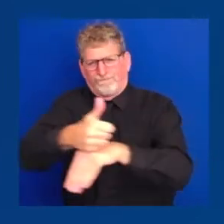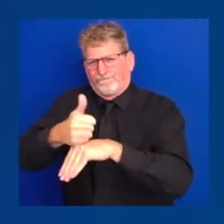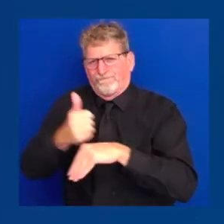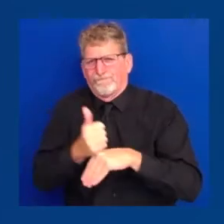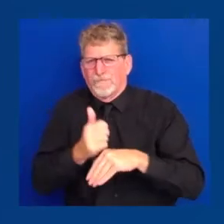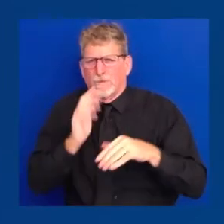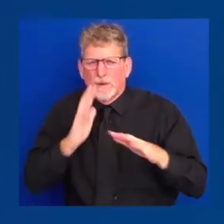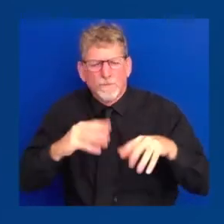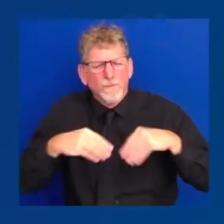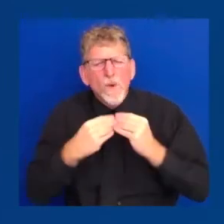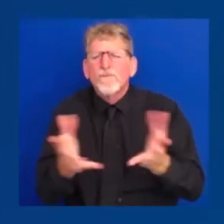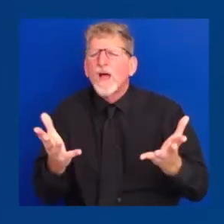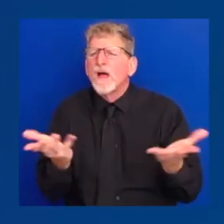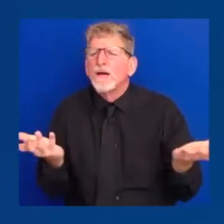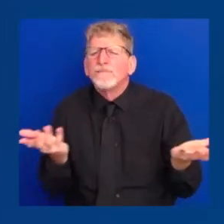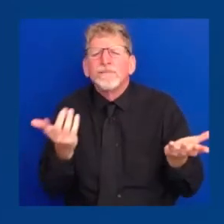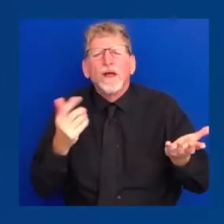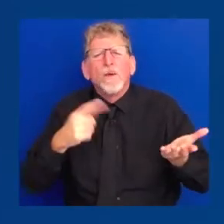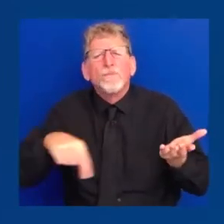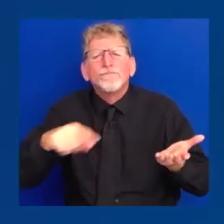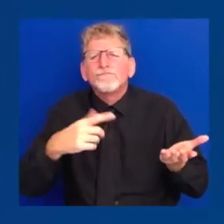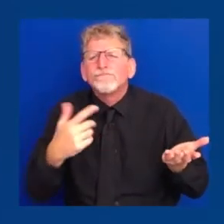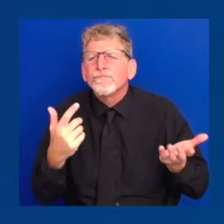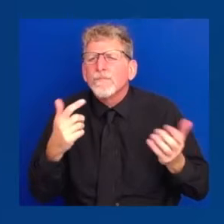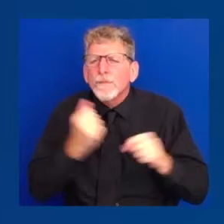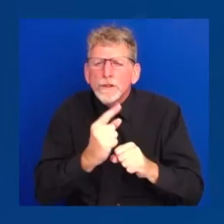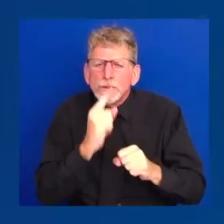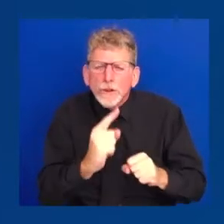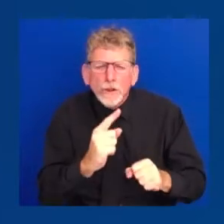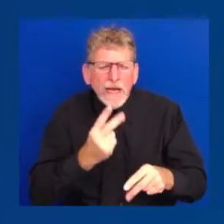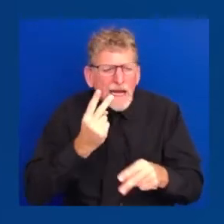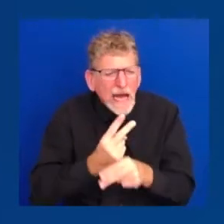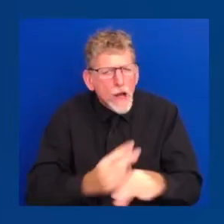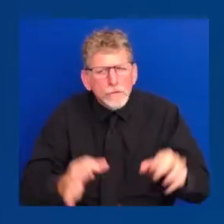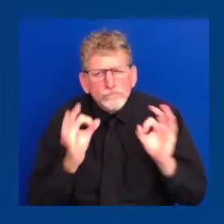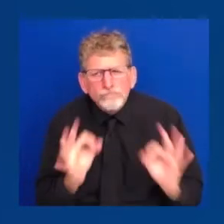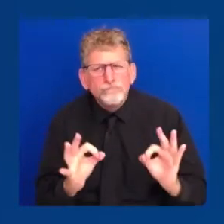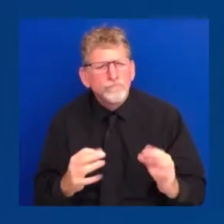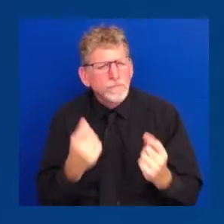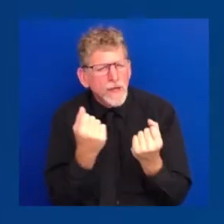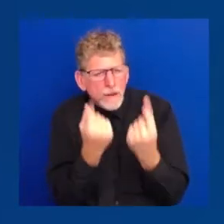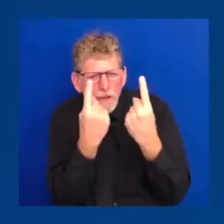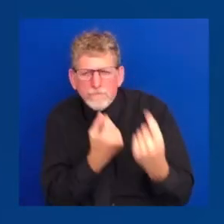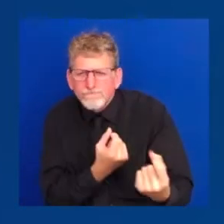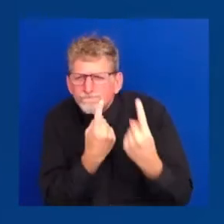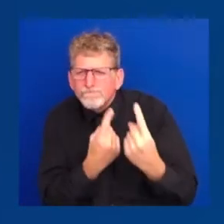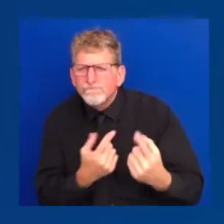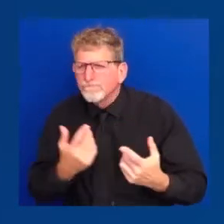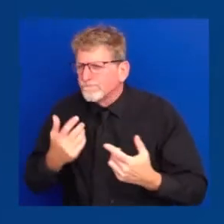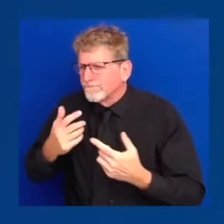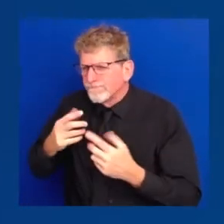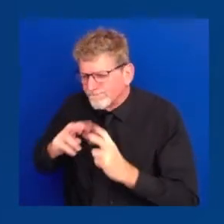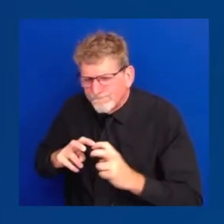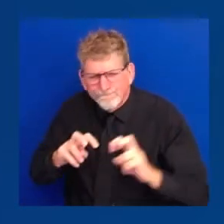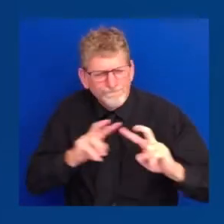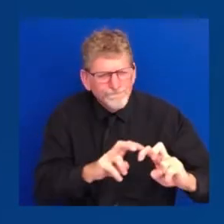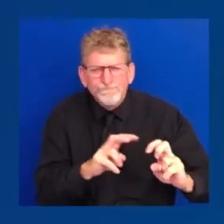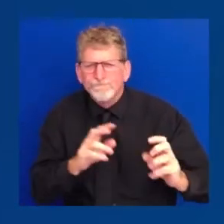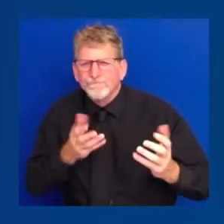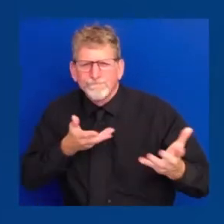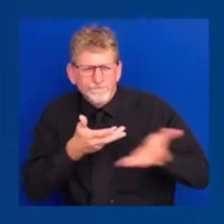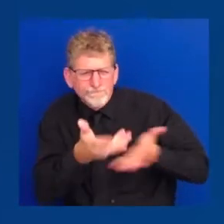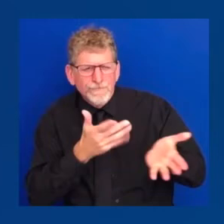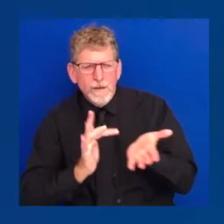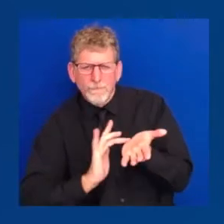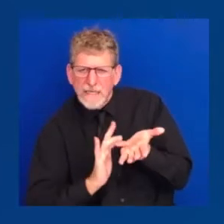better understand the symptoms they're facing. This is all part of our commitment to be there for Americans who have long-term physical